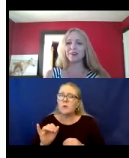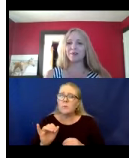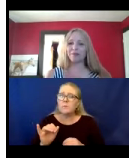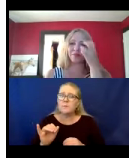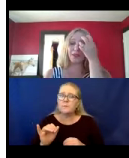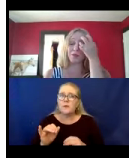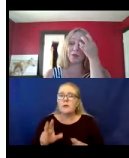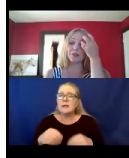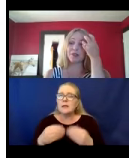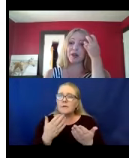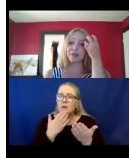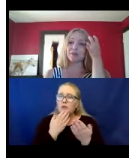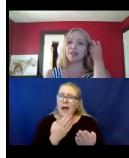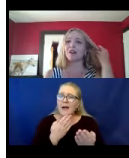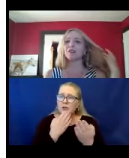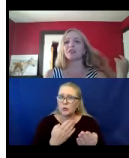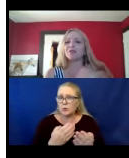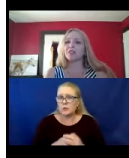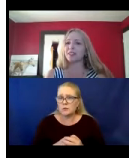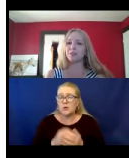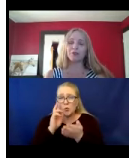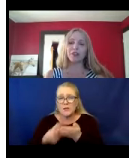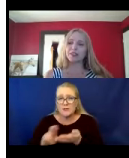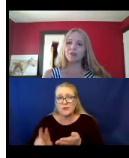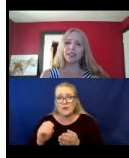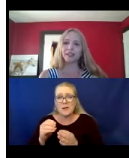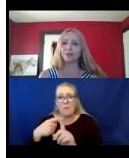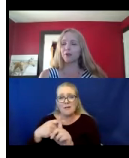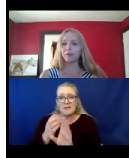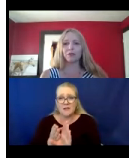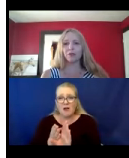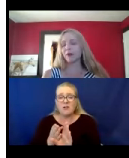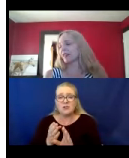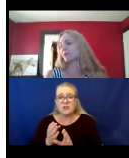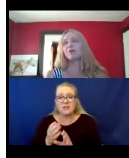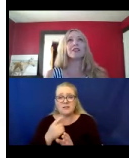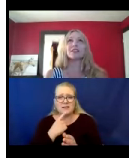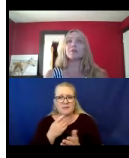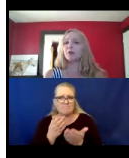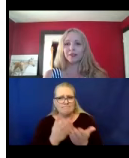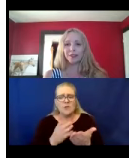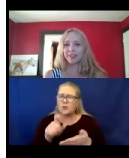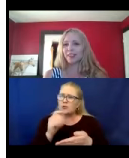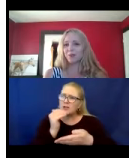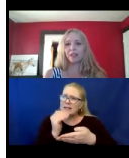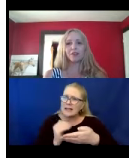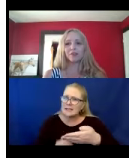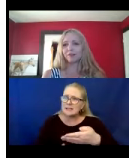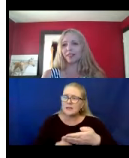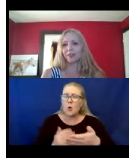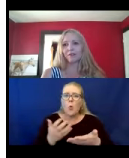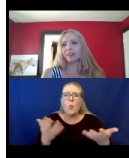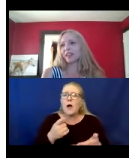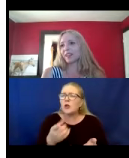the research in positive psychology, if you just list a few things every day that you're grateful for, and they could be very simple. This